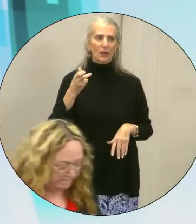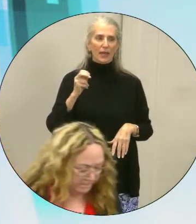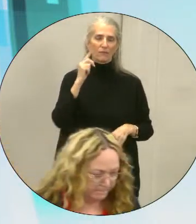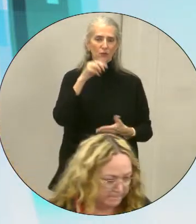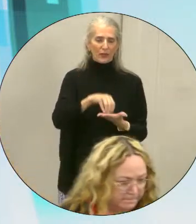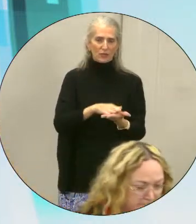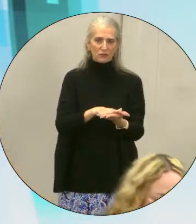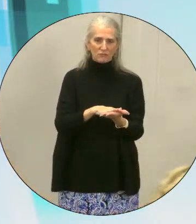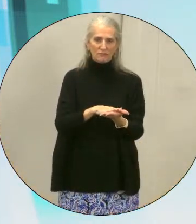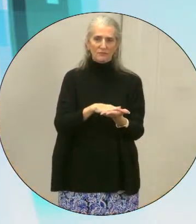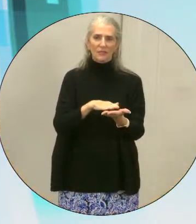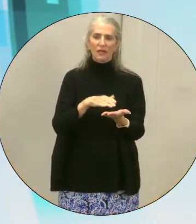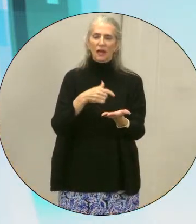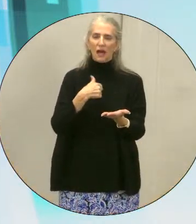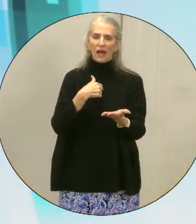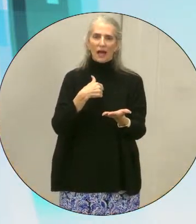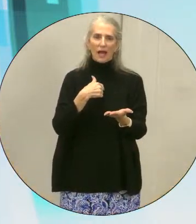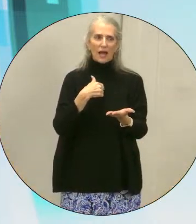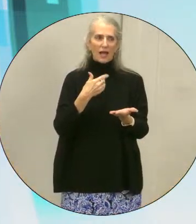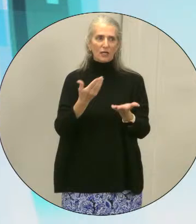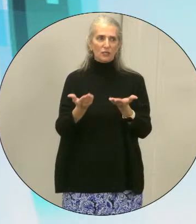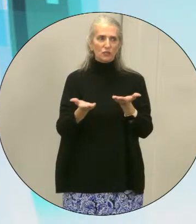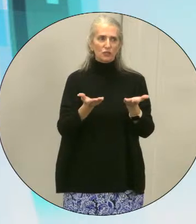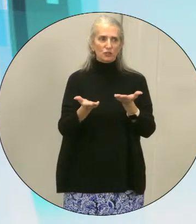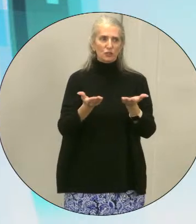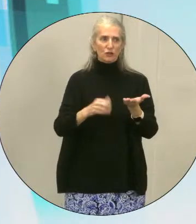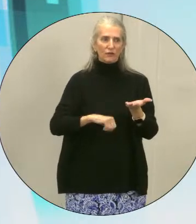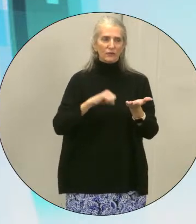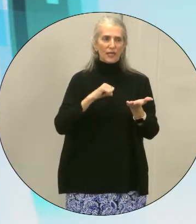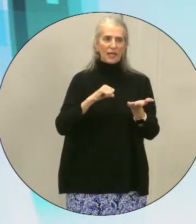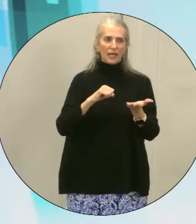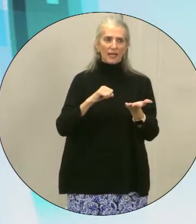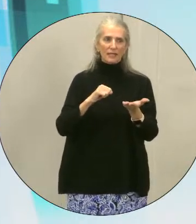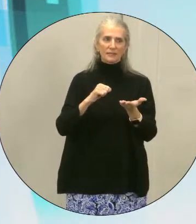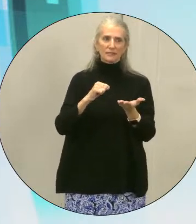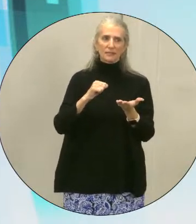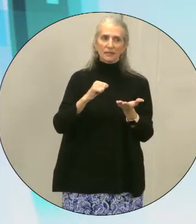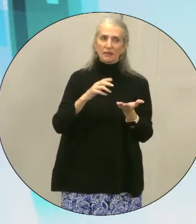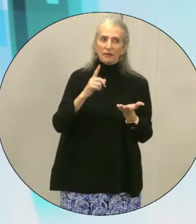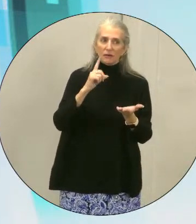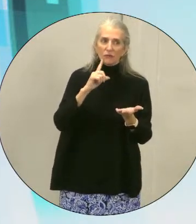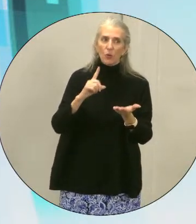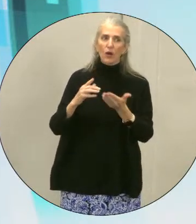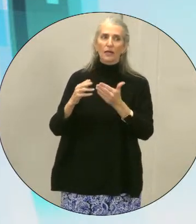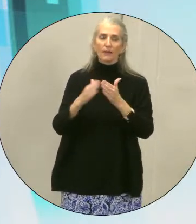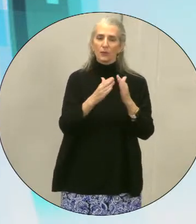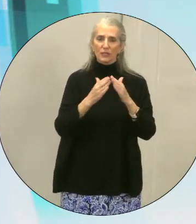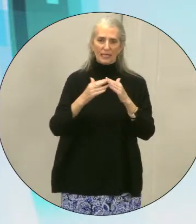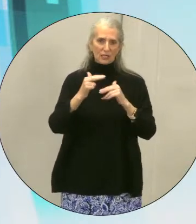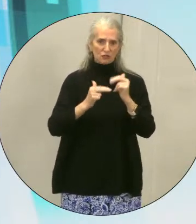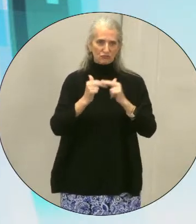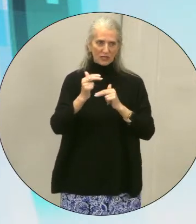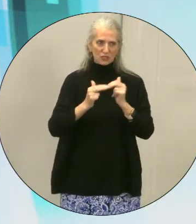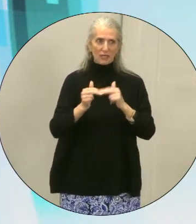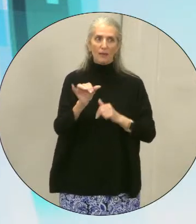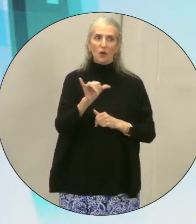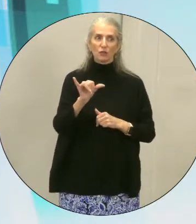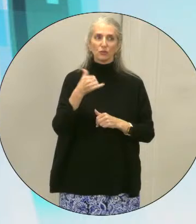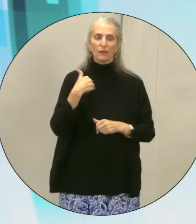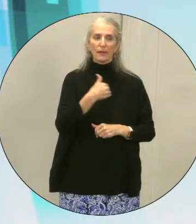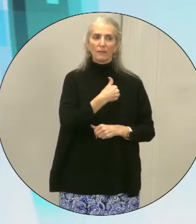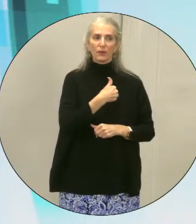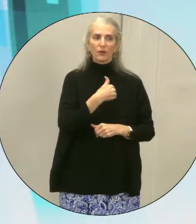record. I proudly serve as the Bond Oversight Committee member for construction. I'm also a member